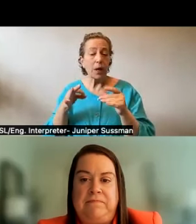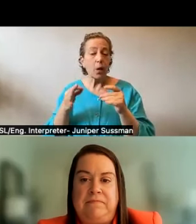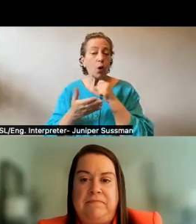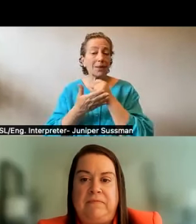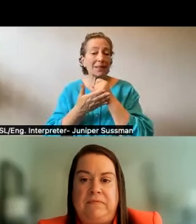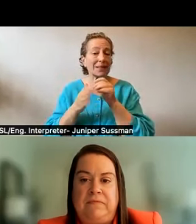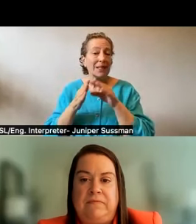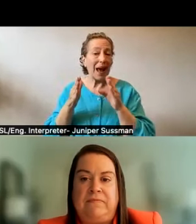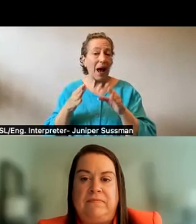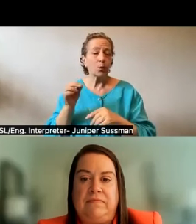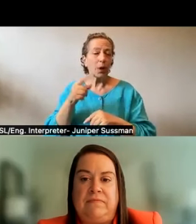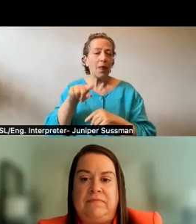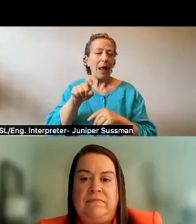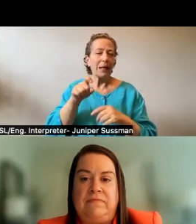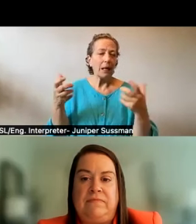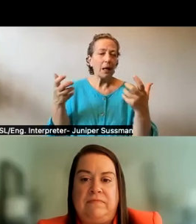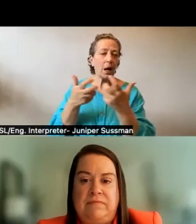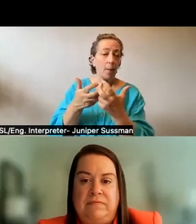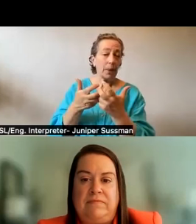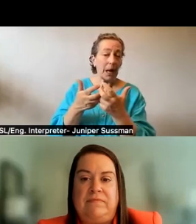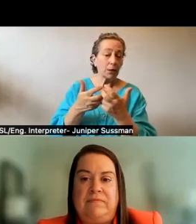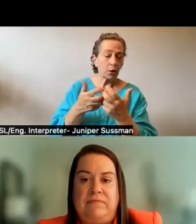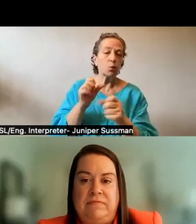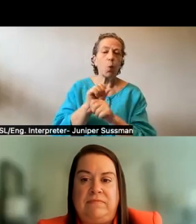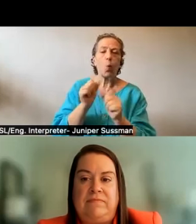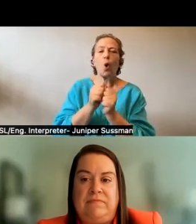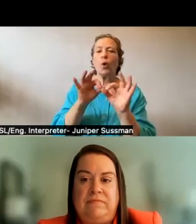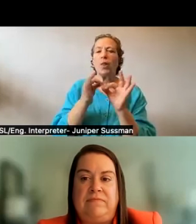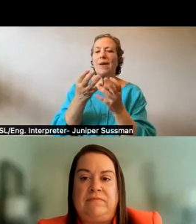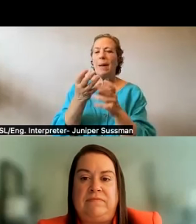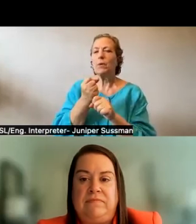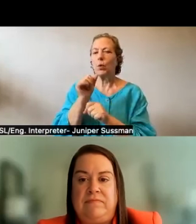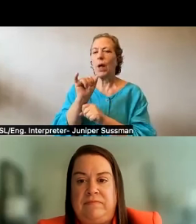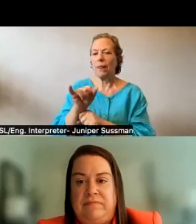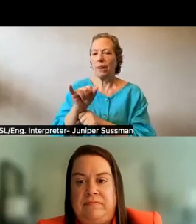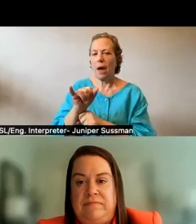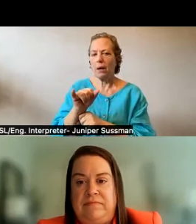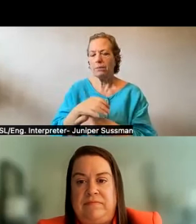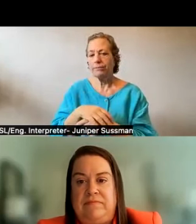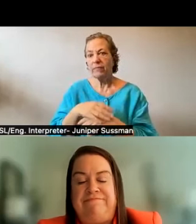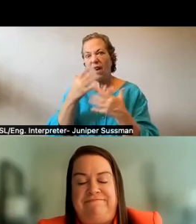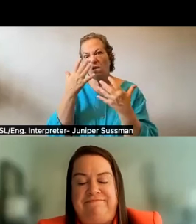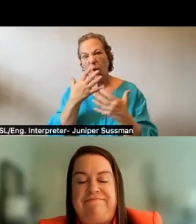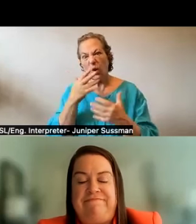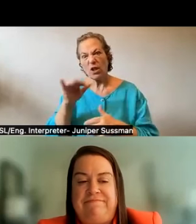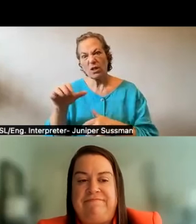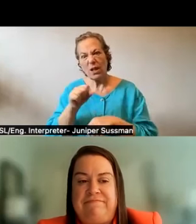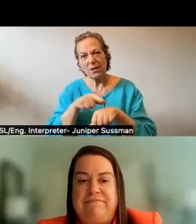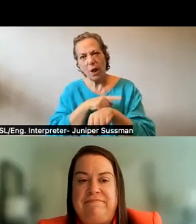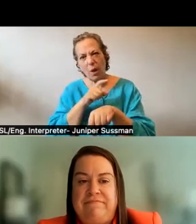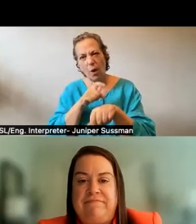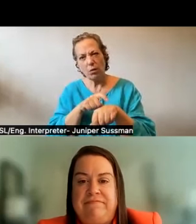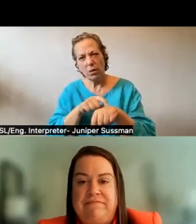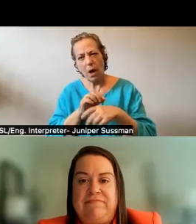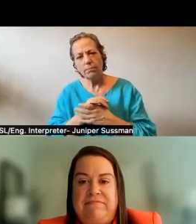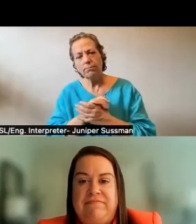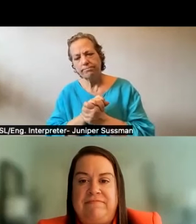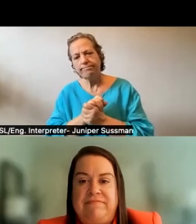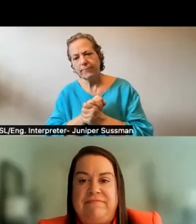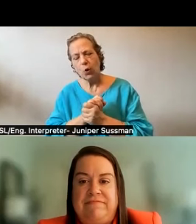an accommodation, and would work with the families to get those, which unfortunately could take a long time. So again, kind of speaking to the length of